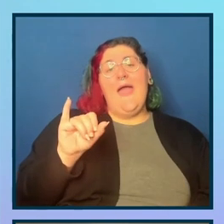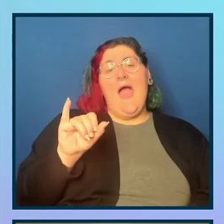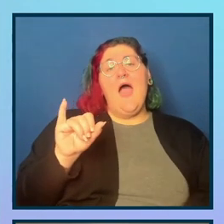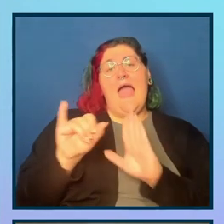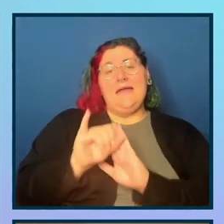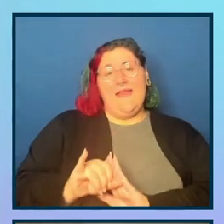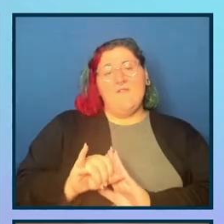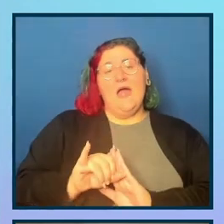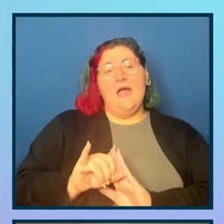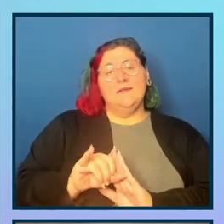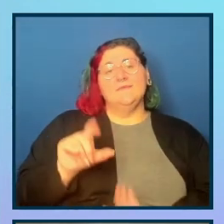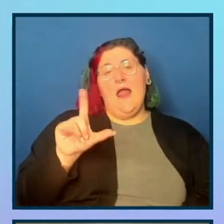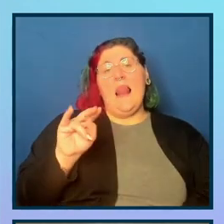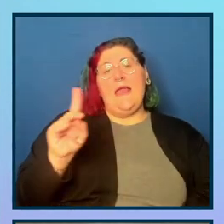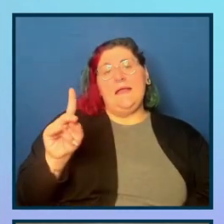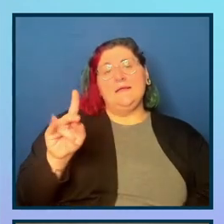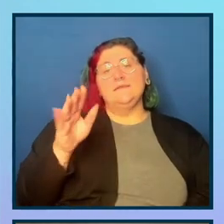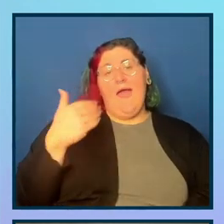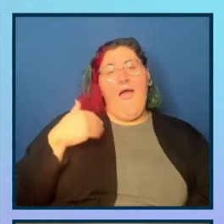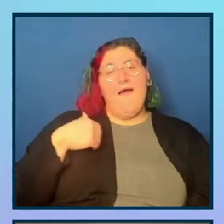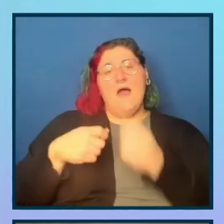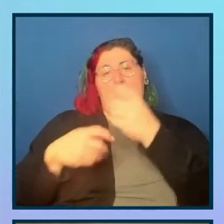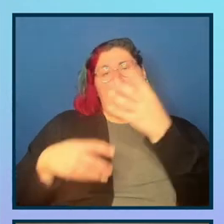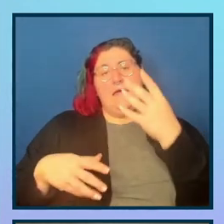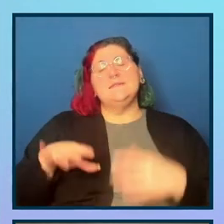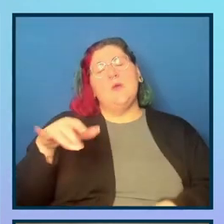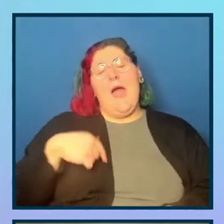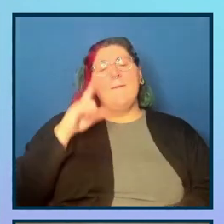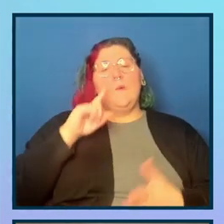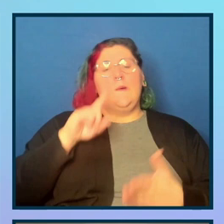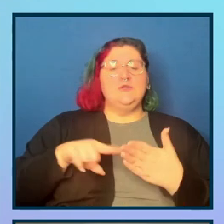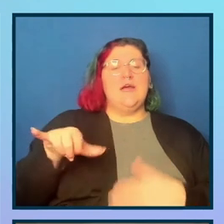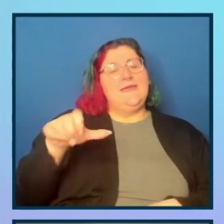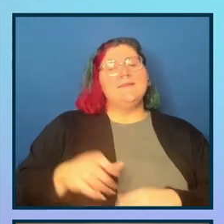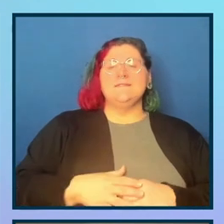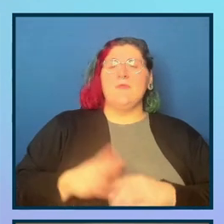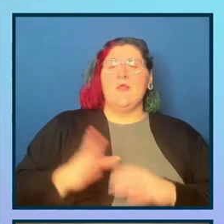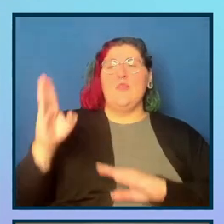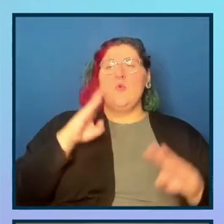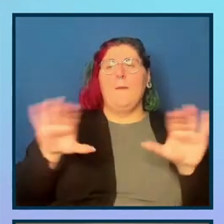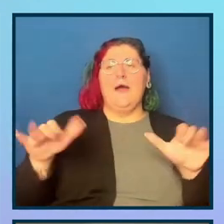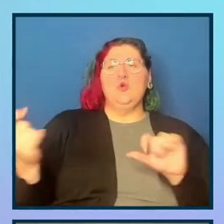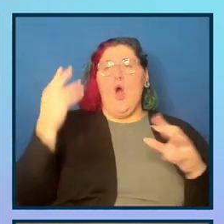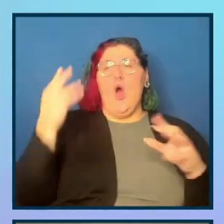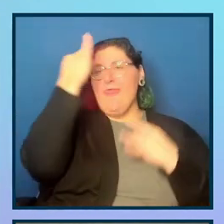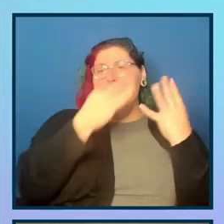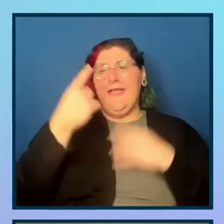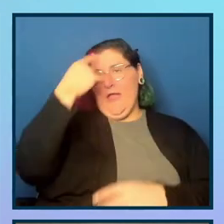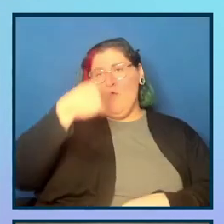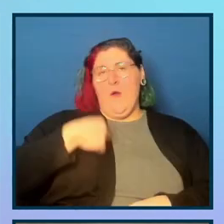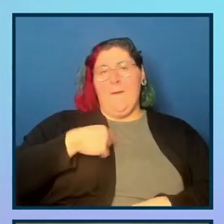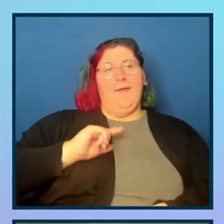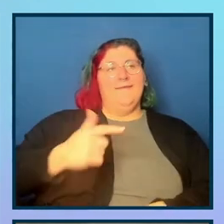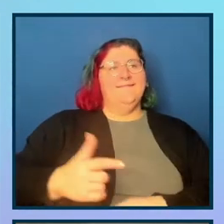this element is likely a link, which is great. So I'm just going to click. Yes. I didn't have to do much work. I let the robots do all the thinking for me, which is great. There's never going to be a